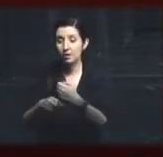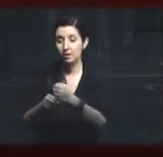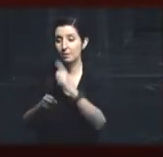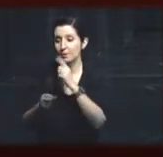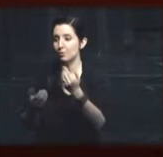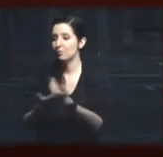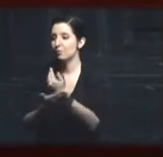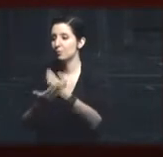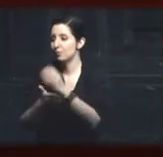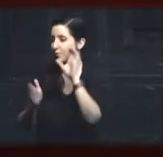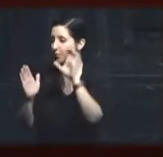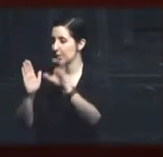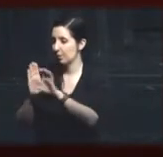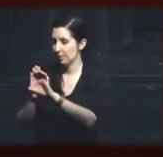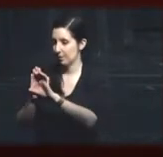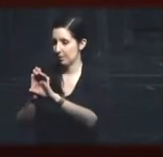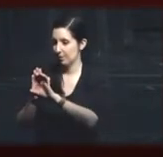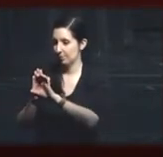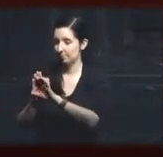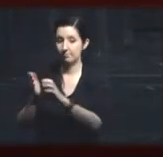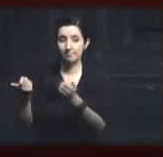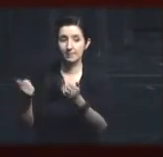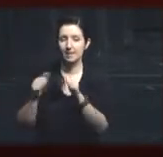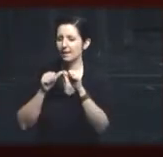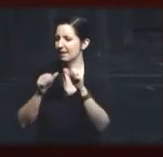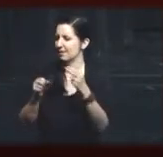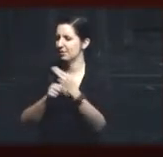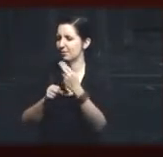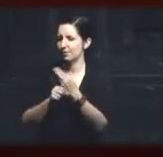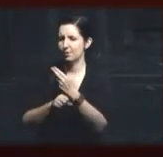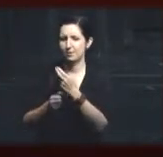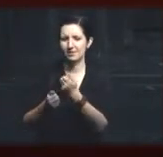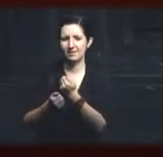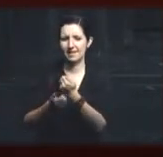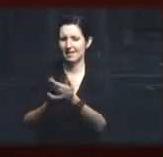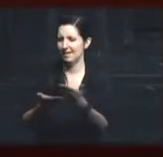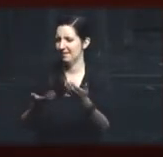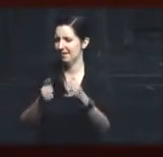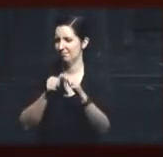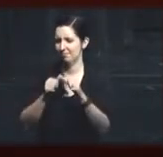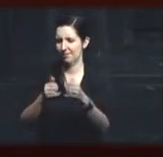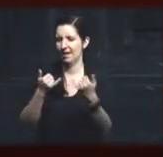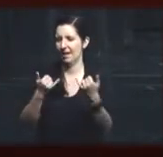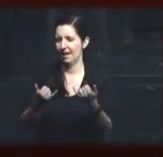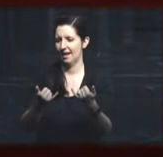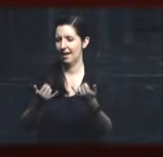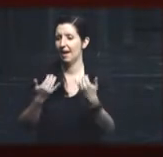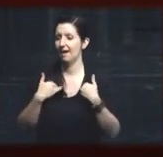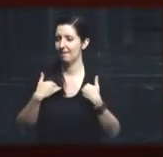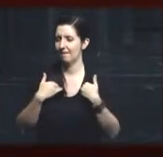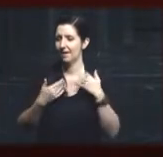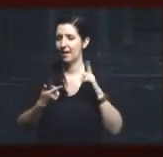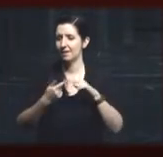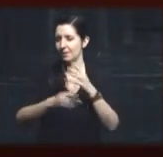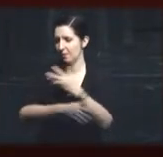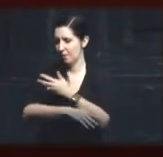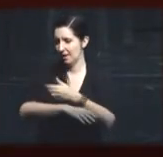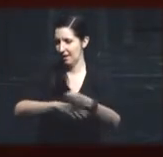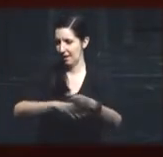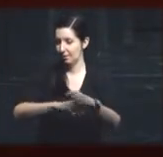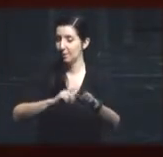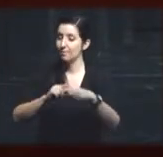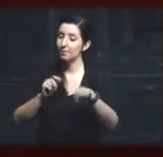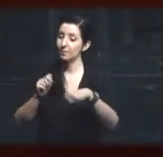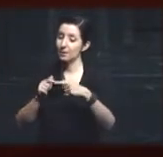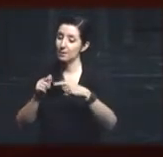those. Continue to use anything you have. We don't want to waste materials, but as you update any materials, make sure that you're